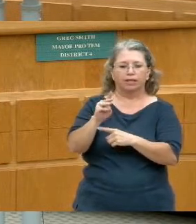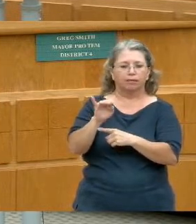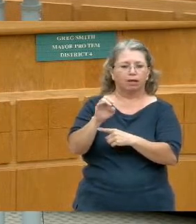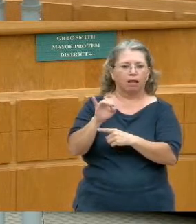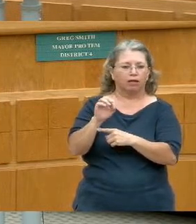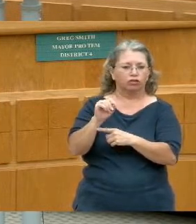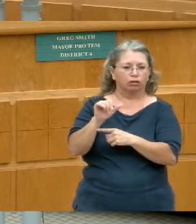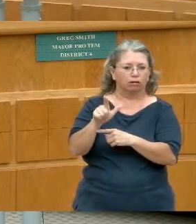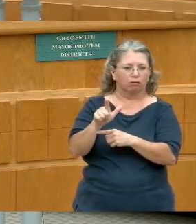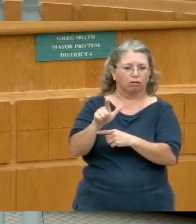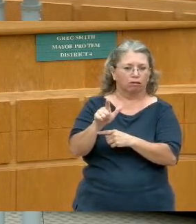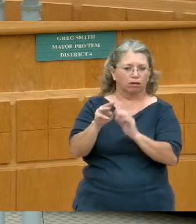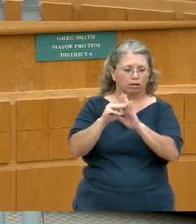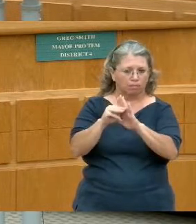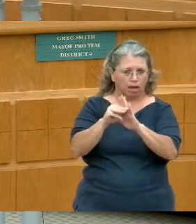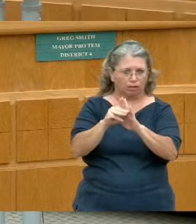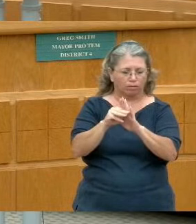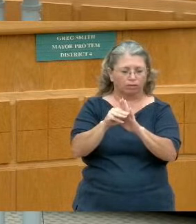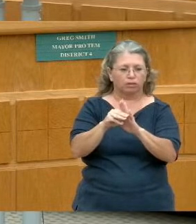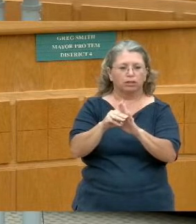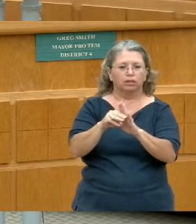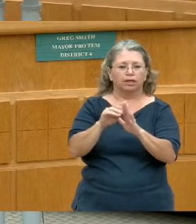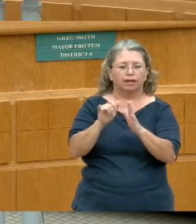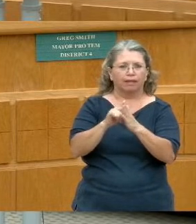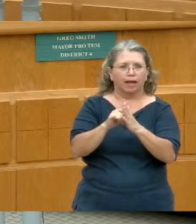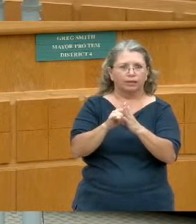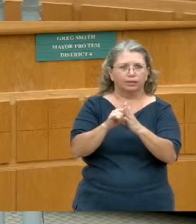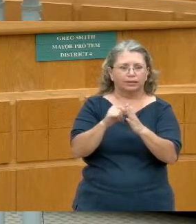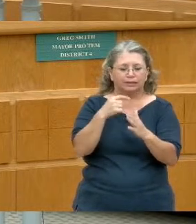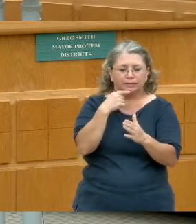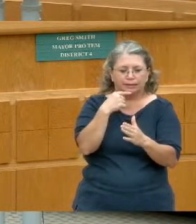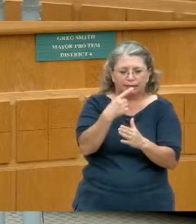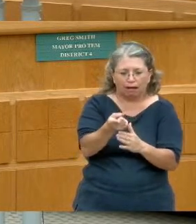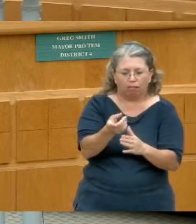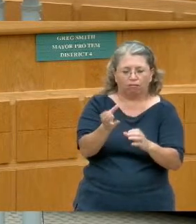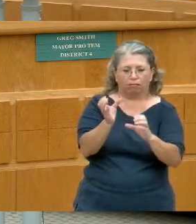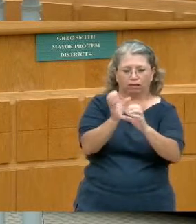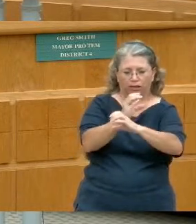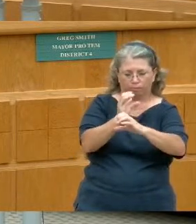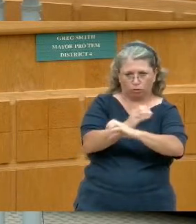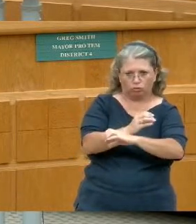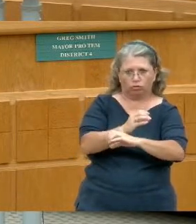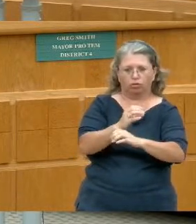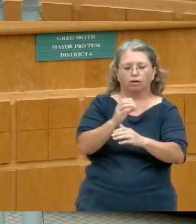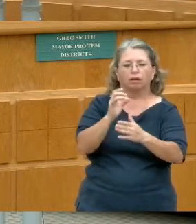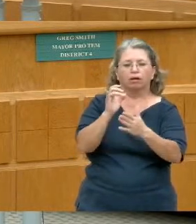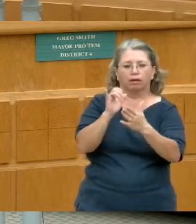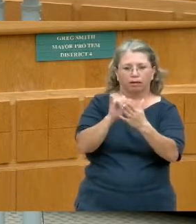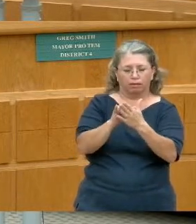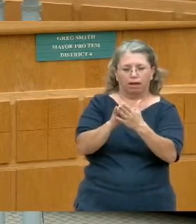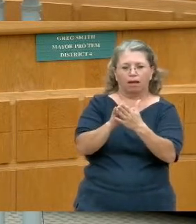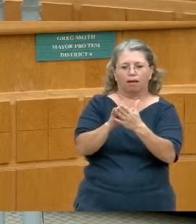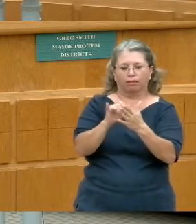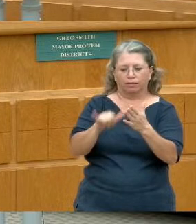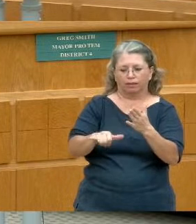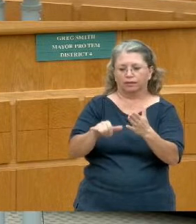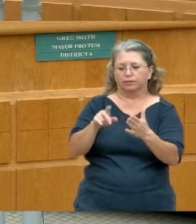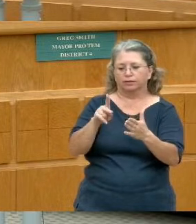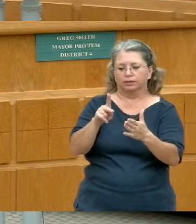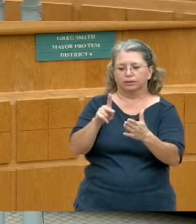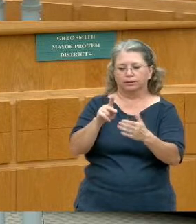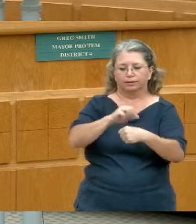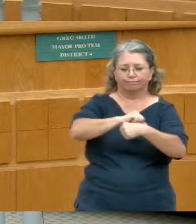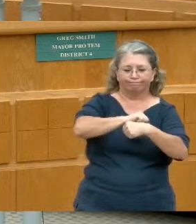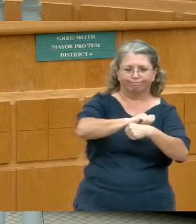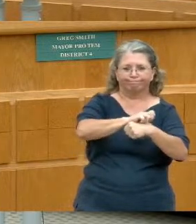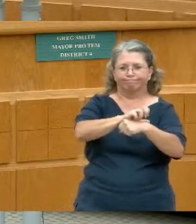way that a pandemic works, and we've parameterized it. So it's essentially simulating the pandemic, either in Nueces County or in Texas